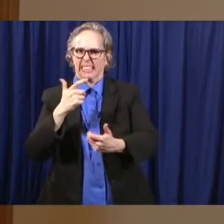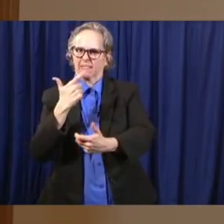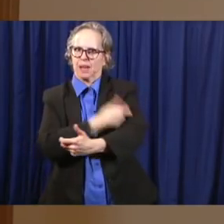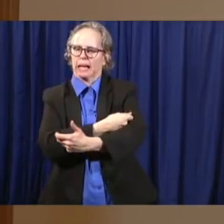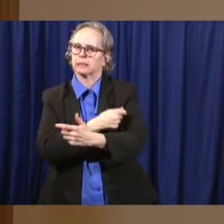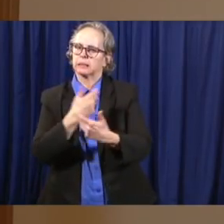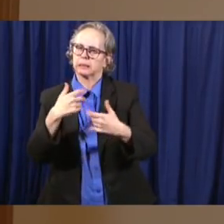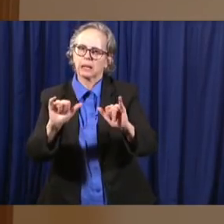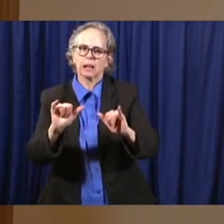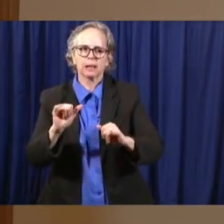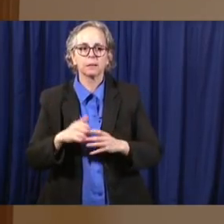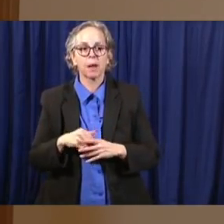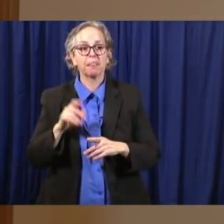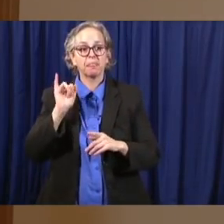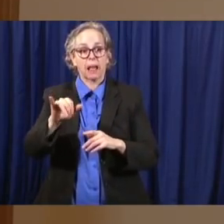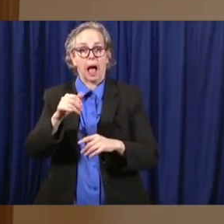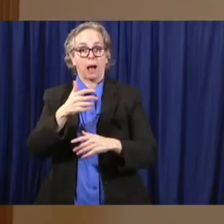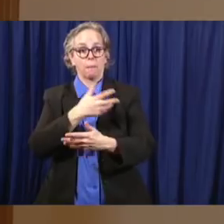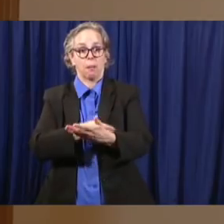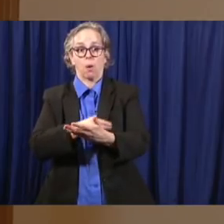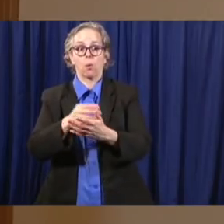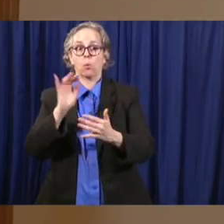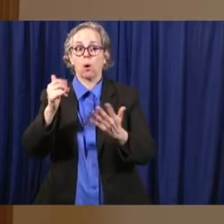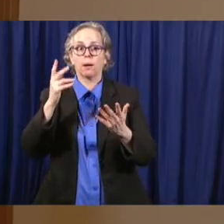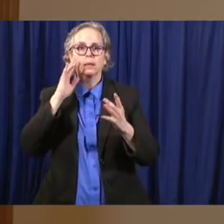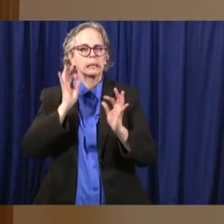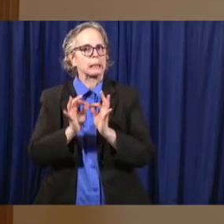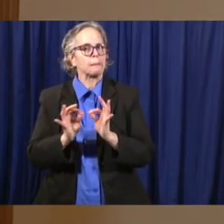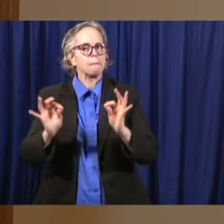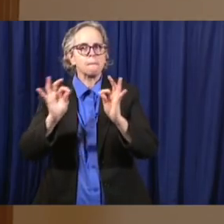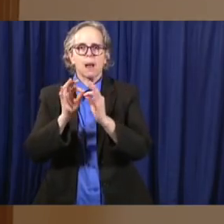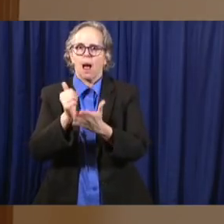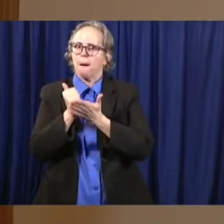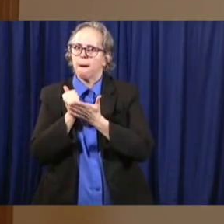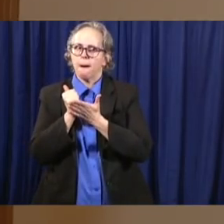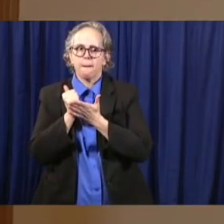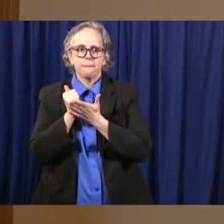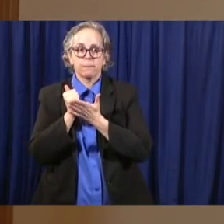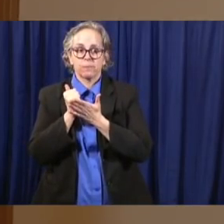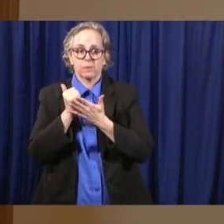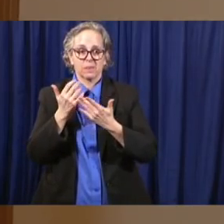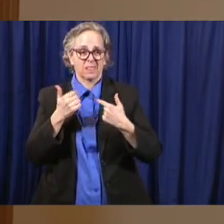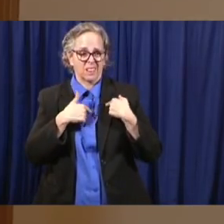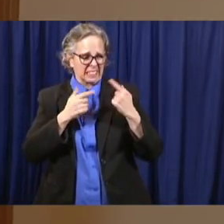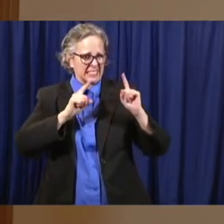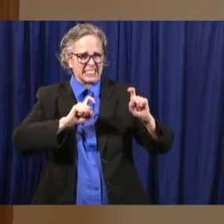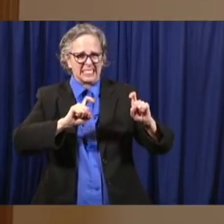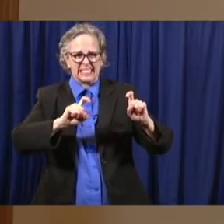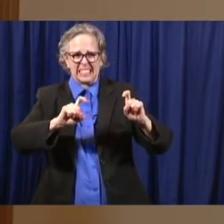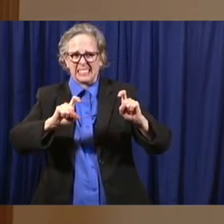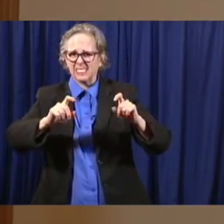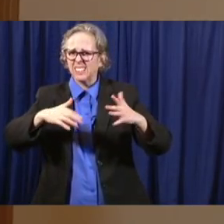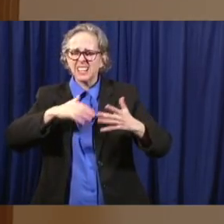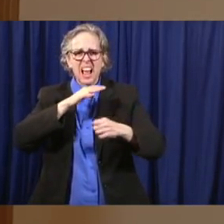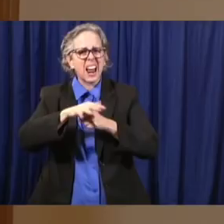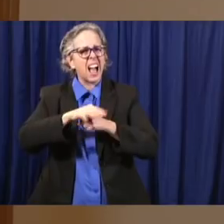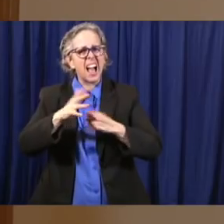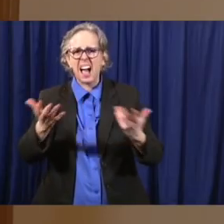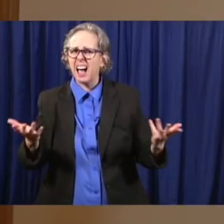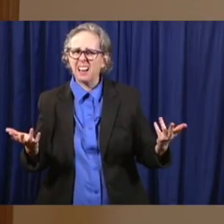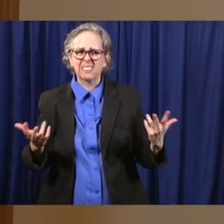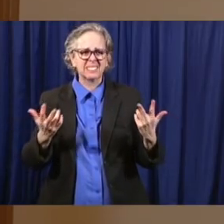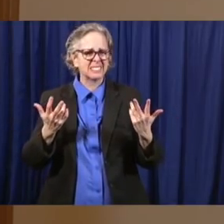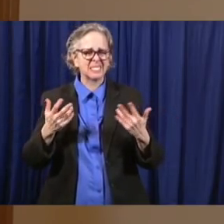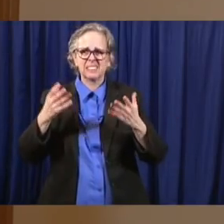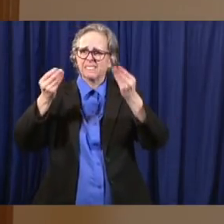so essential because we know we've tested just the tip of the iceberg. Our testing is telling us about history,